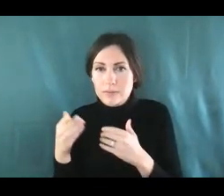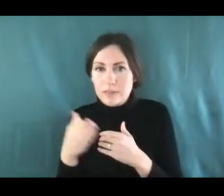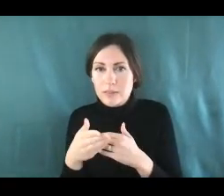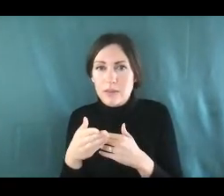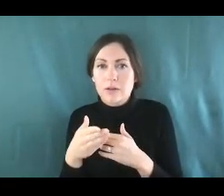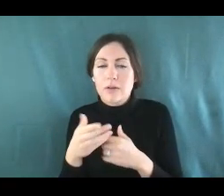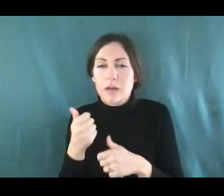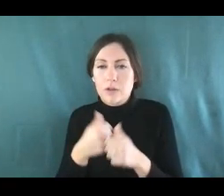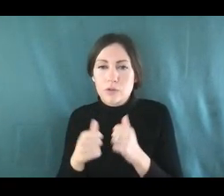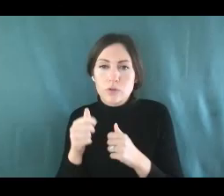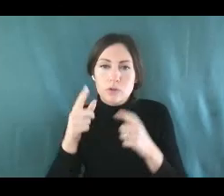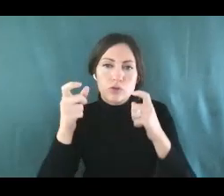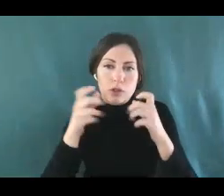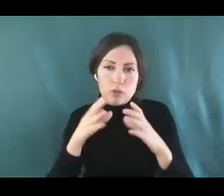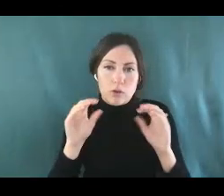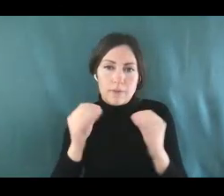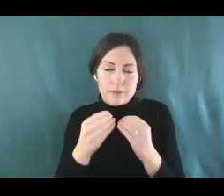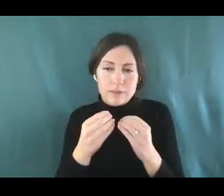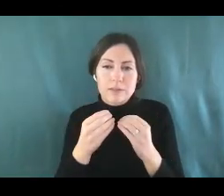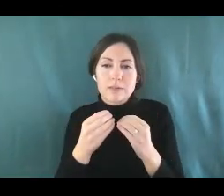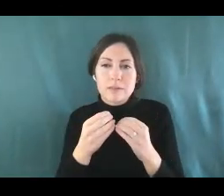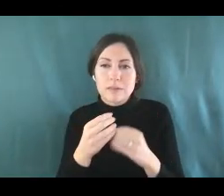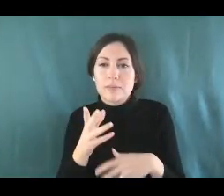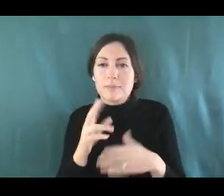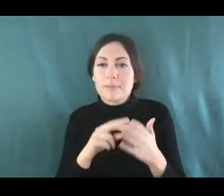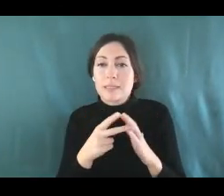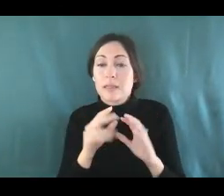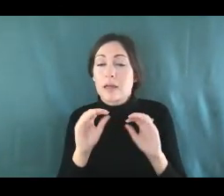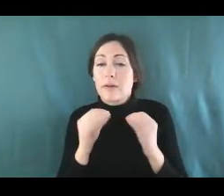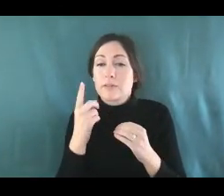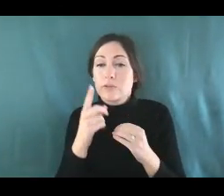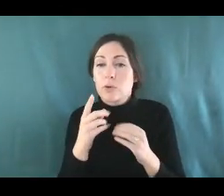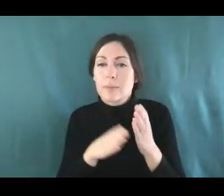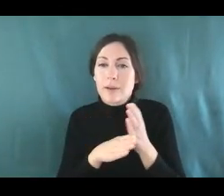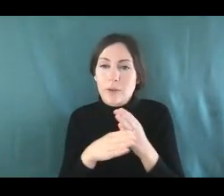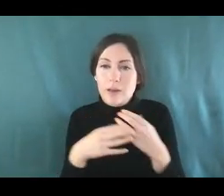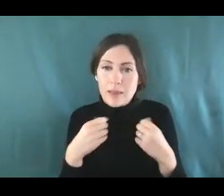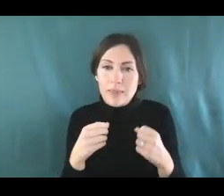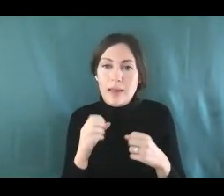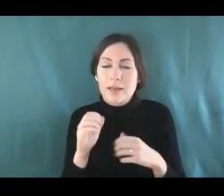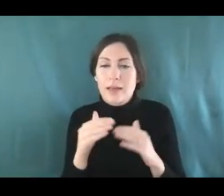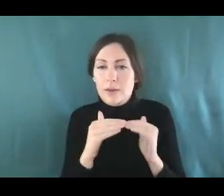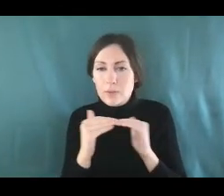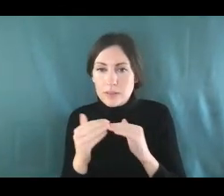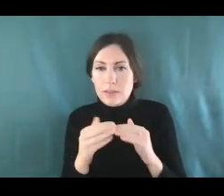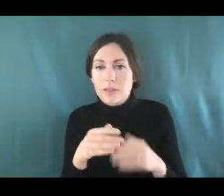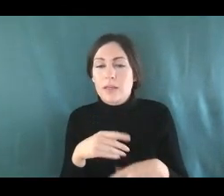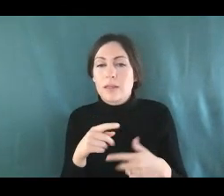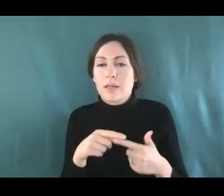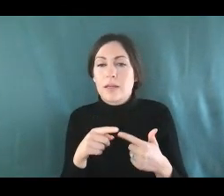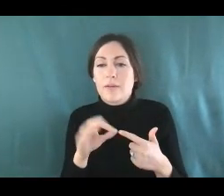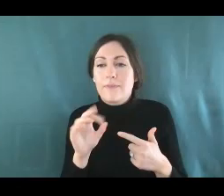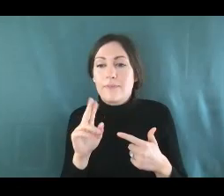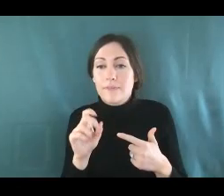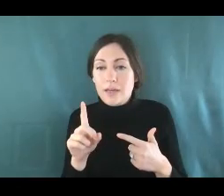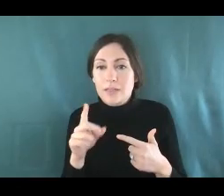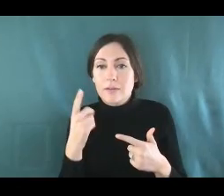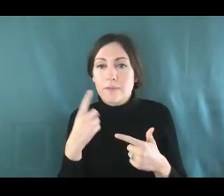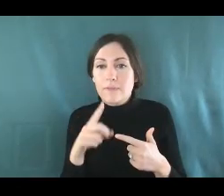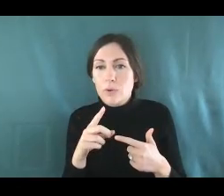director's office, being the Office of Minority Health and Equity, the Fund for Resilient Nevada, which is our opioid